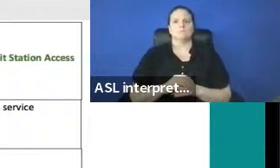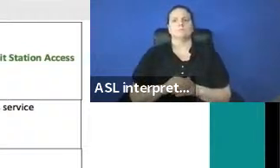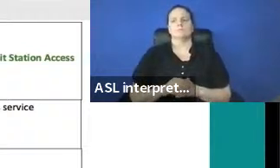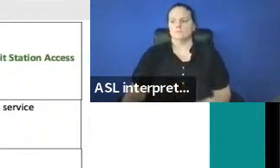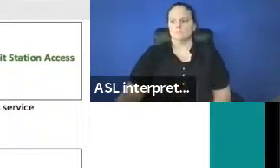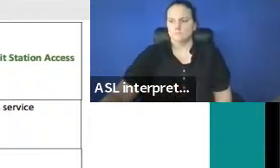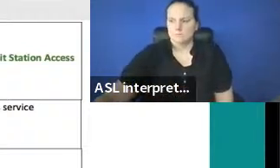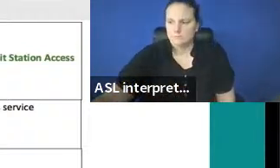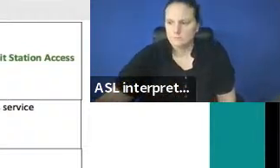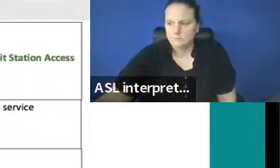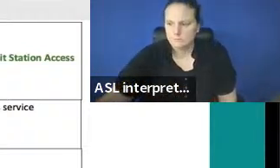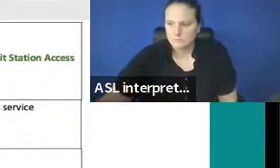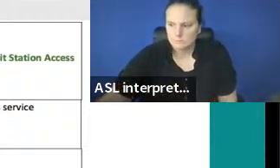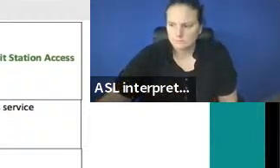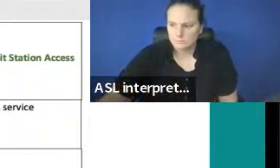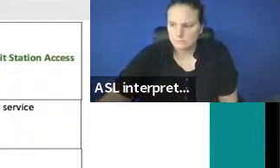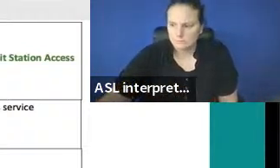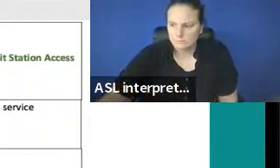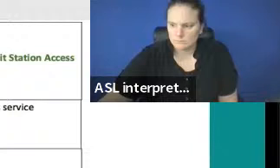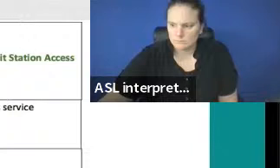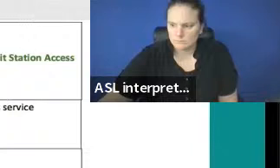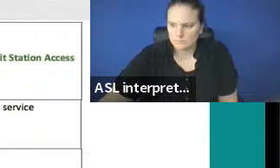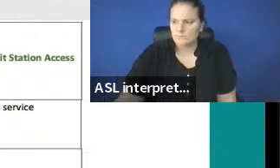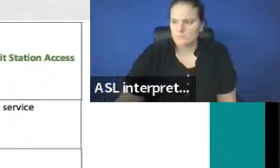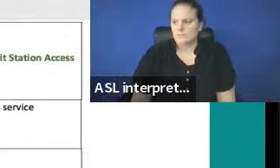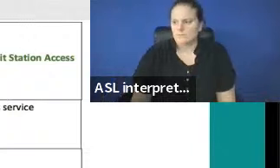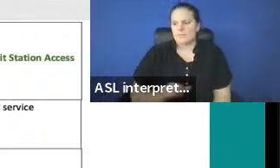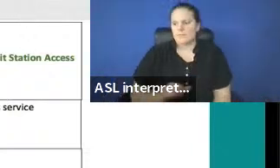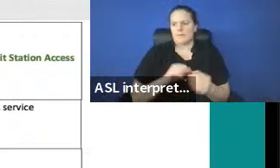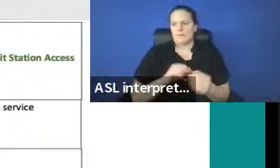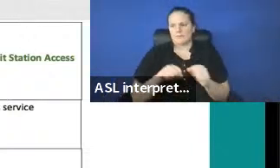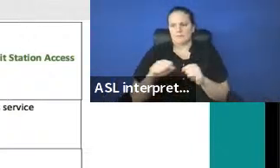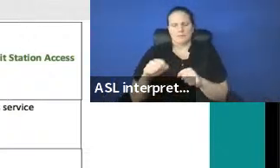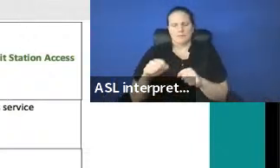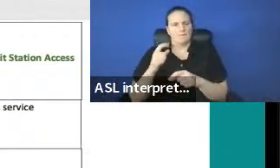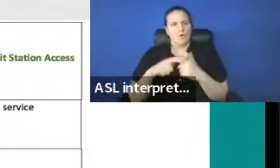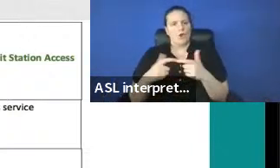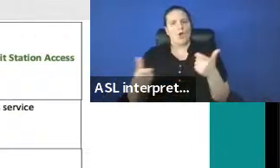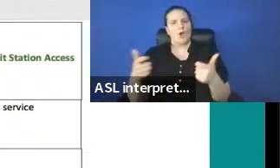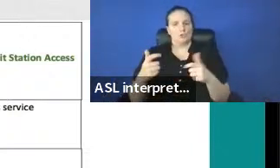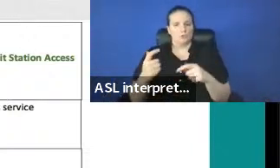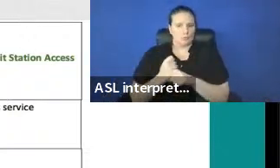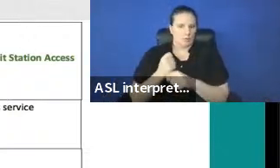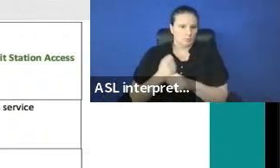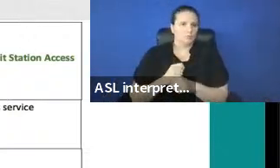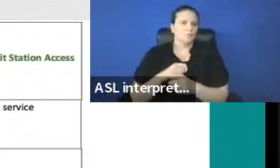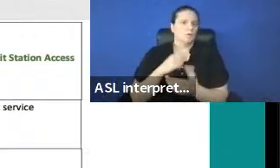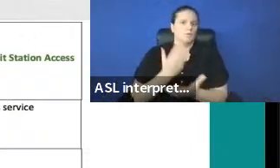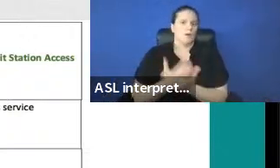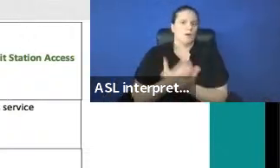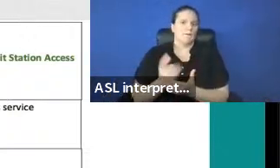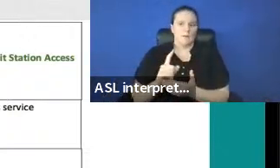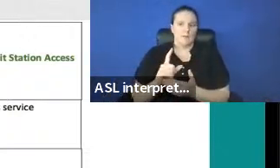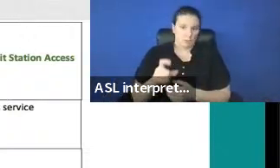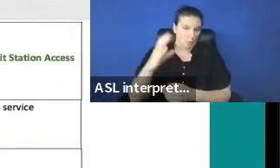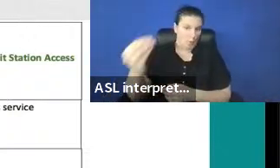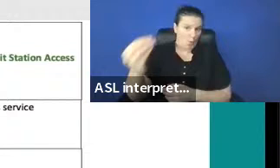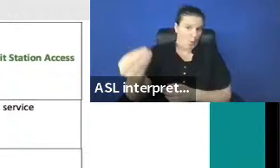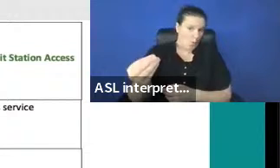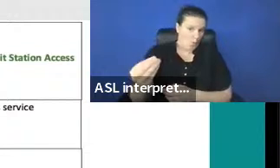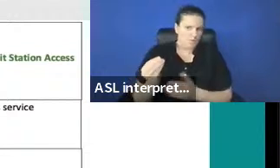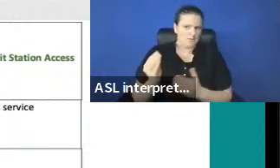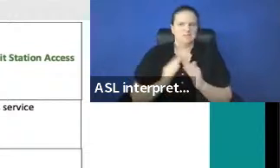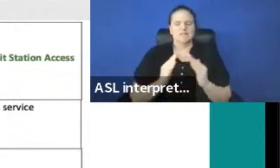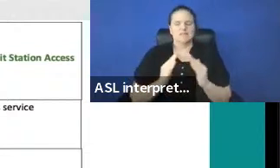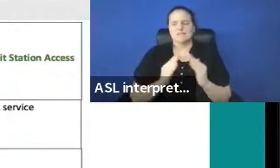the ability for large trucks to get where they need to go. And the city has said that